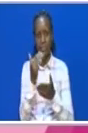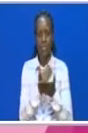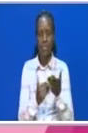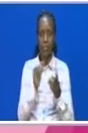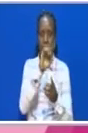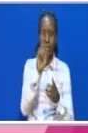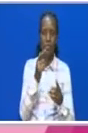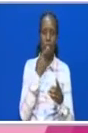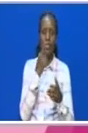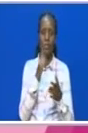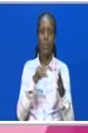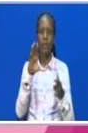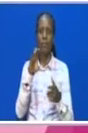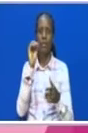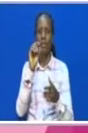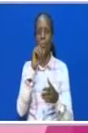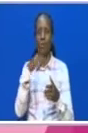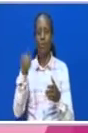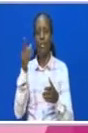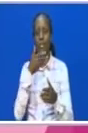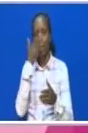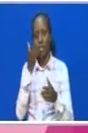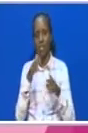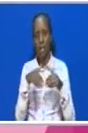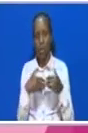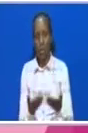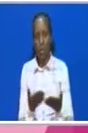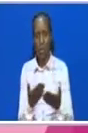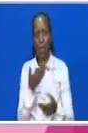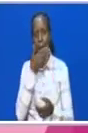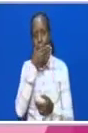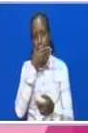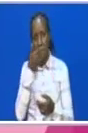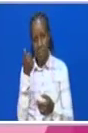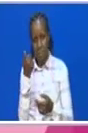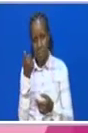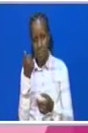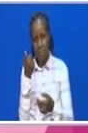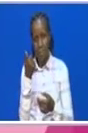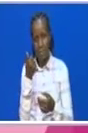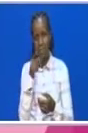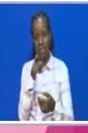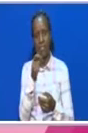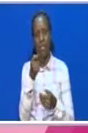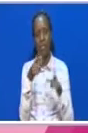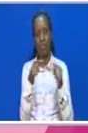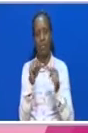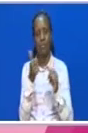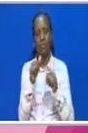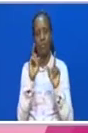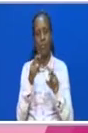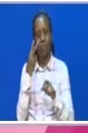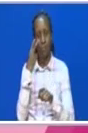it says pick the correct answer or the best. So those are keywords that you have to look